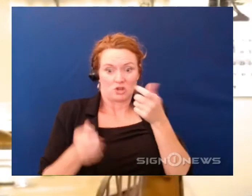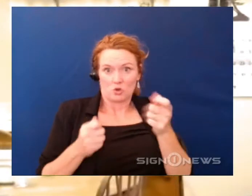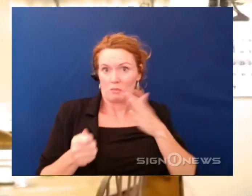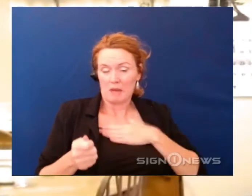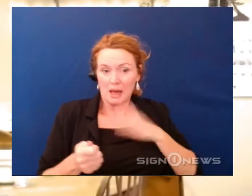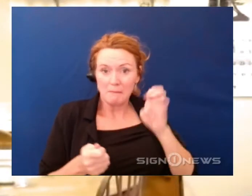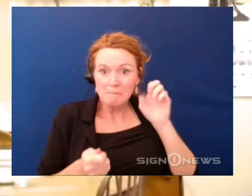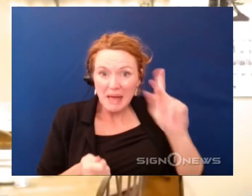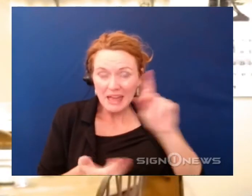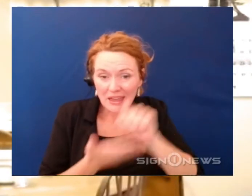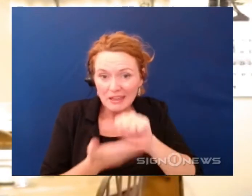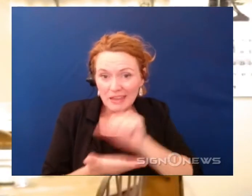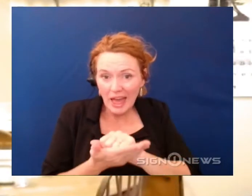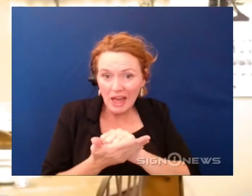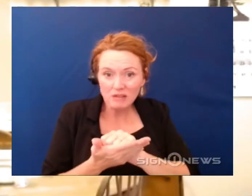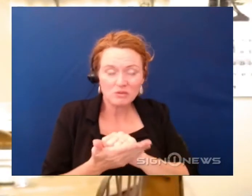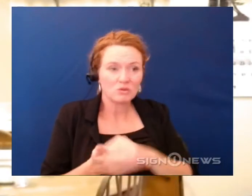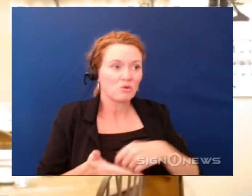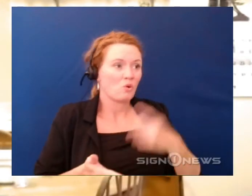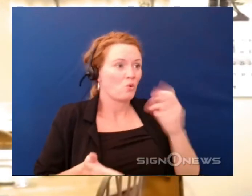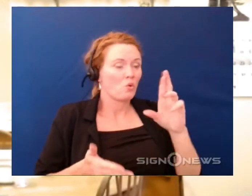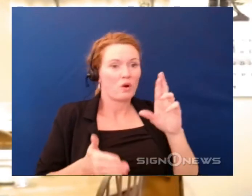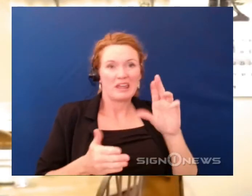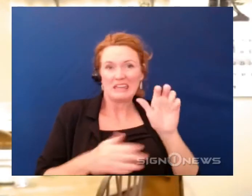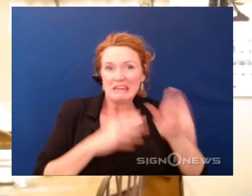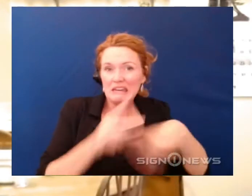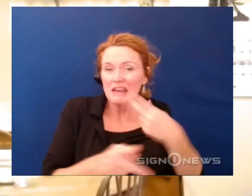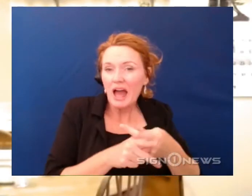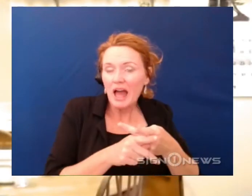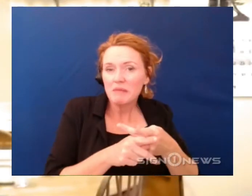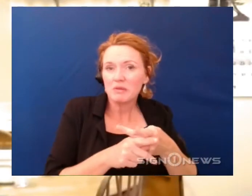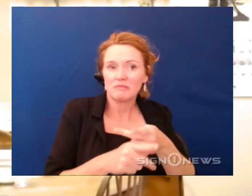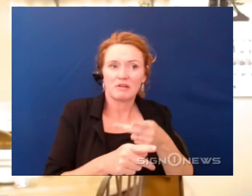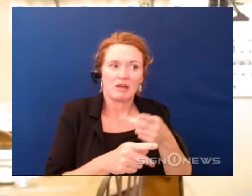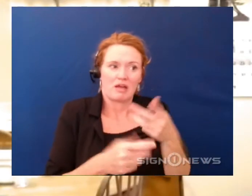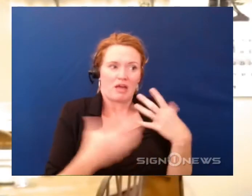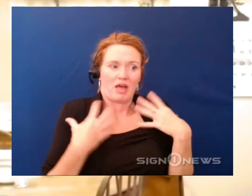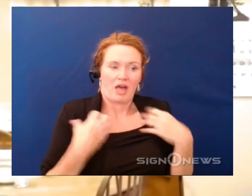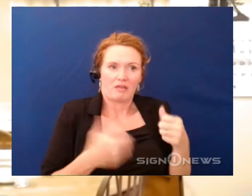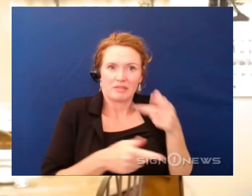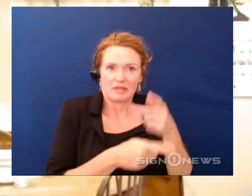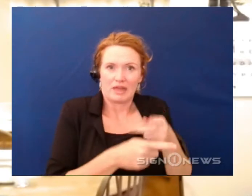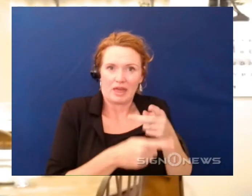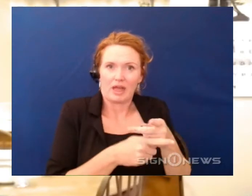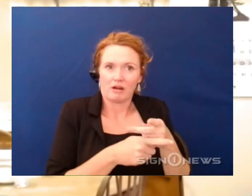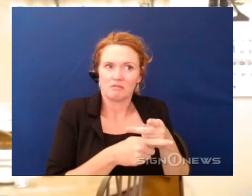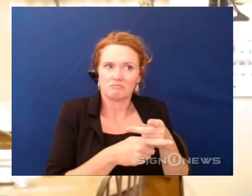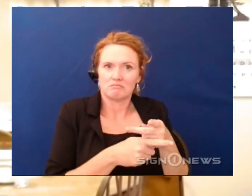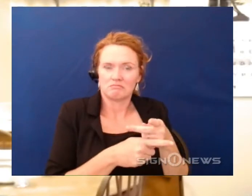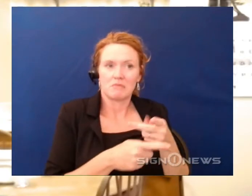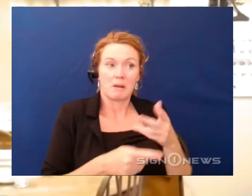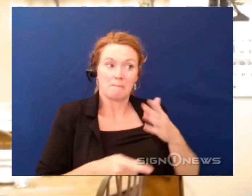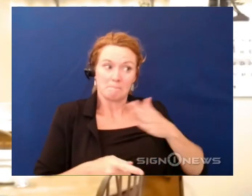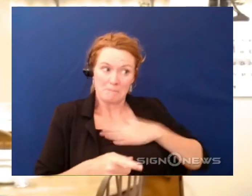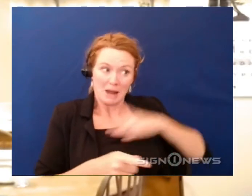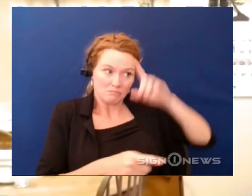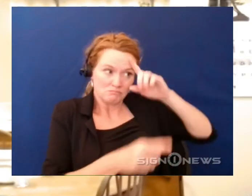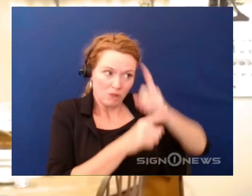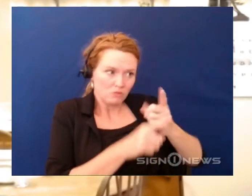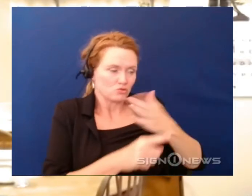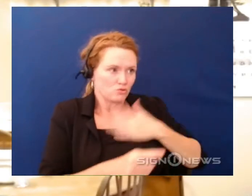setting up a durable healthcare power of attorney with my brothers, letting them know my wishes.